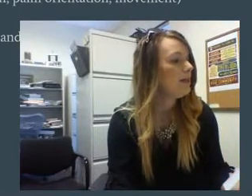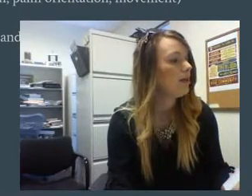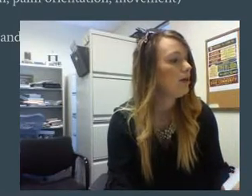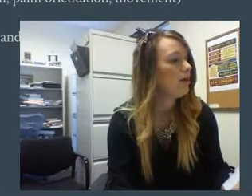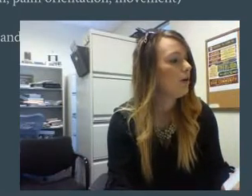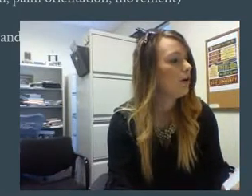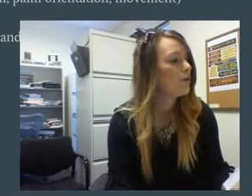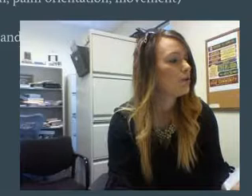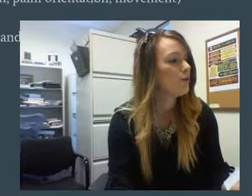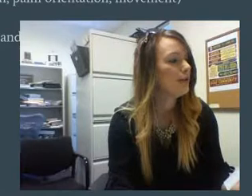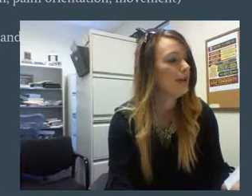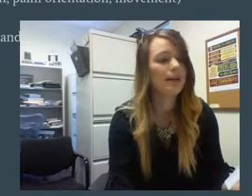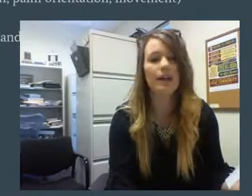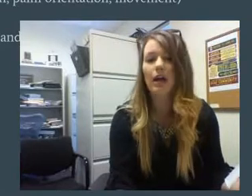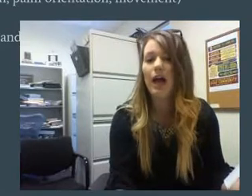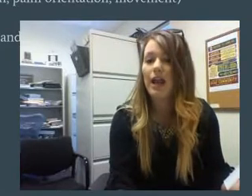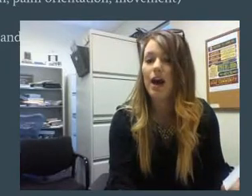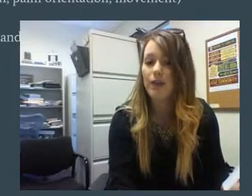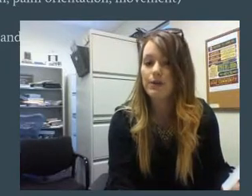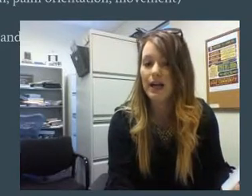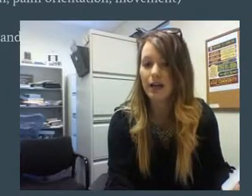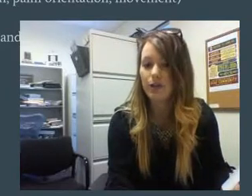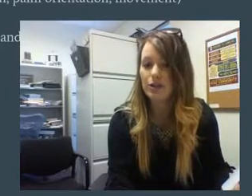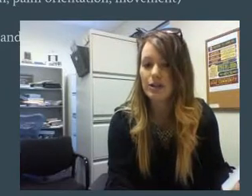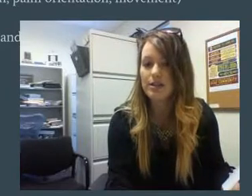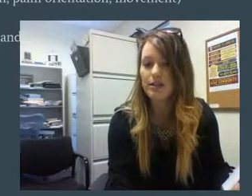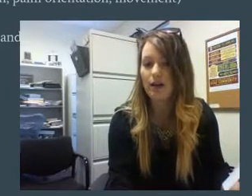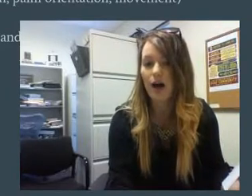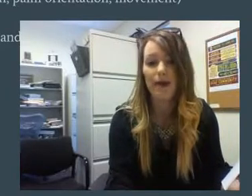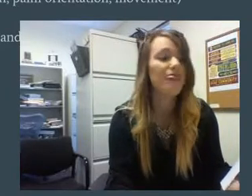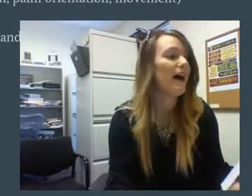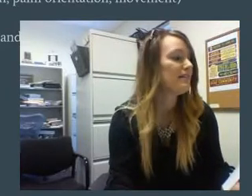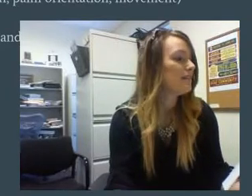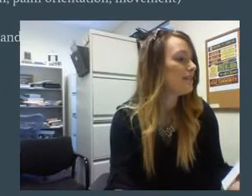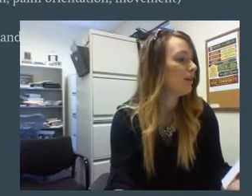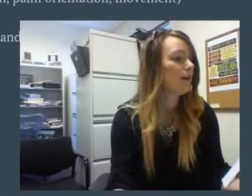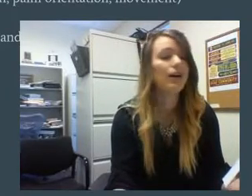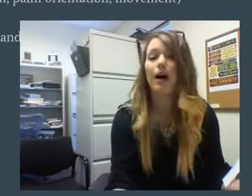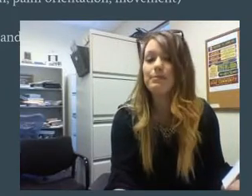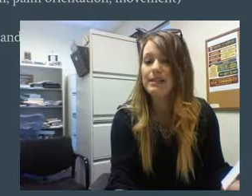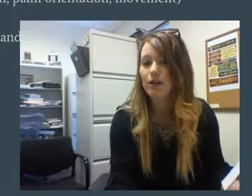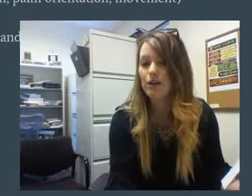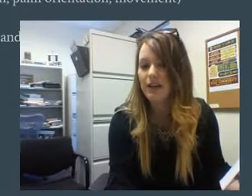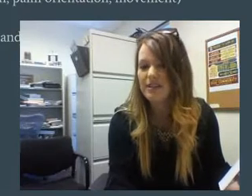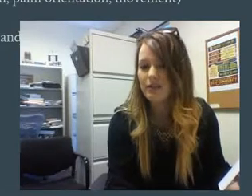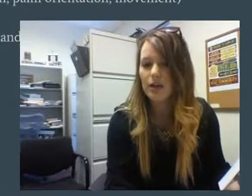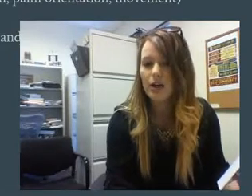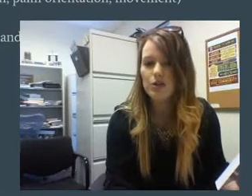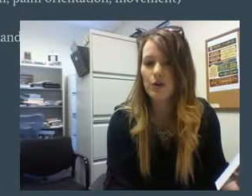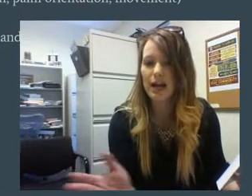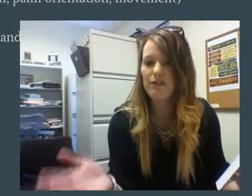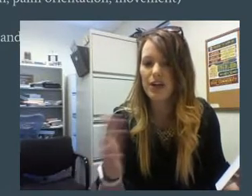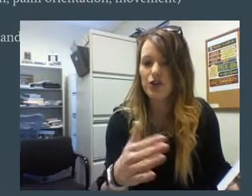Filipino, Costa Rican, and other sign languages. And that's considered obscene or offensive.